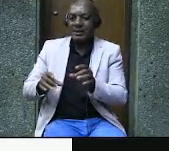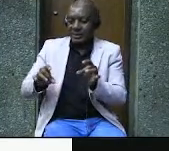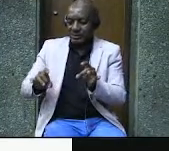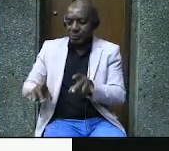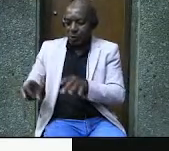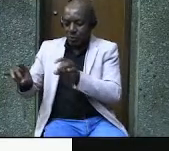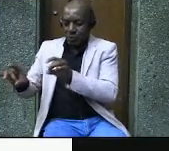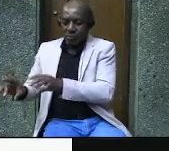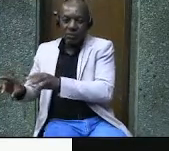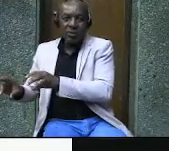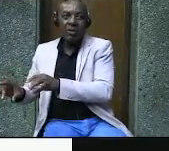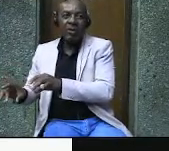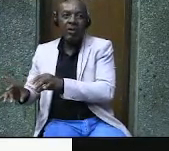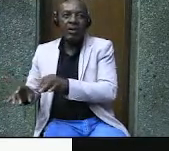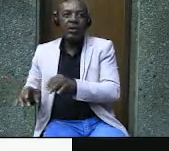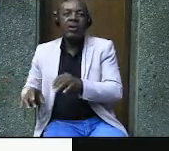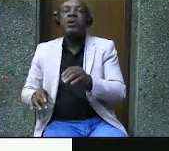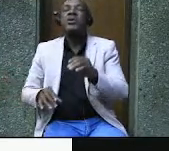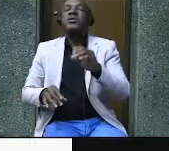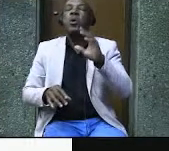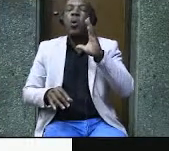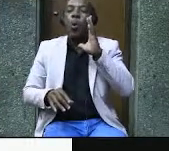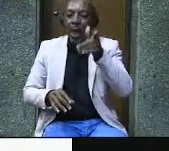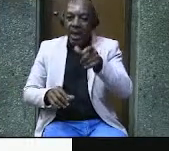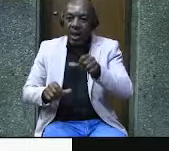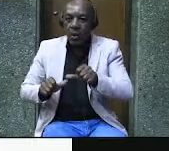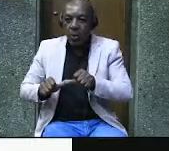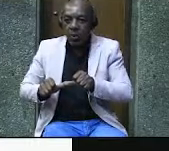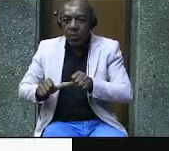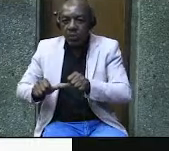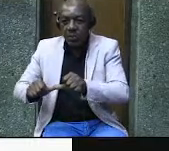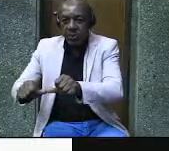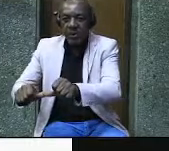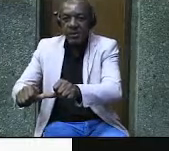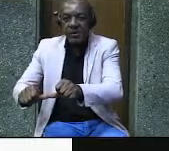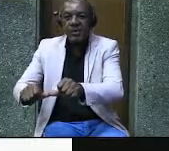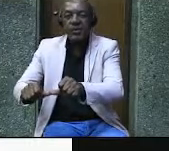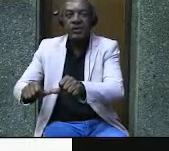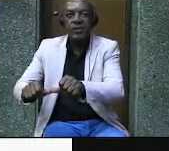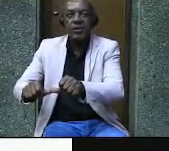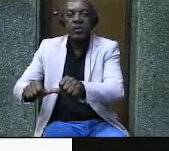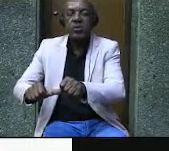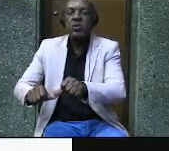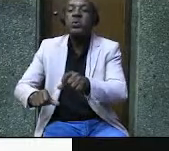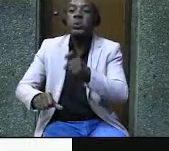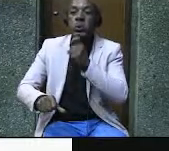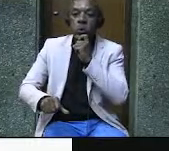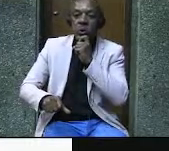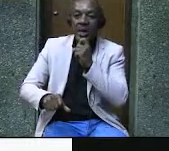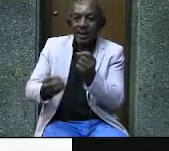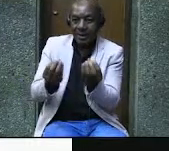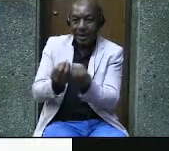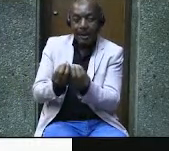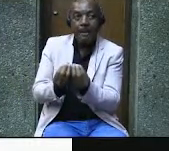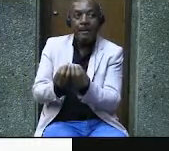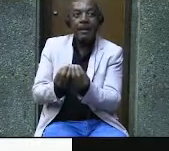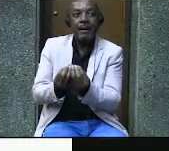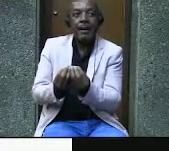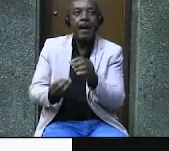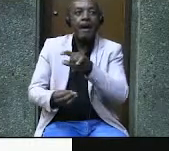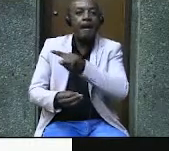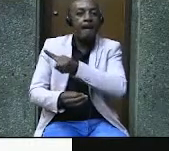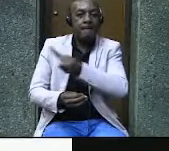the property can continue to stay and use the property, but ownership